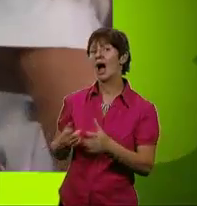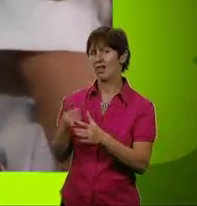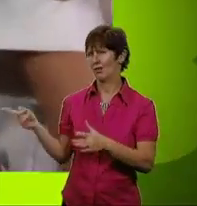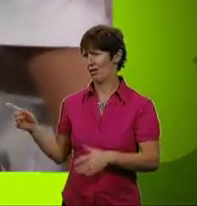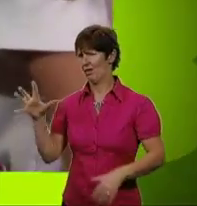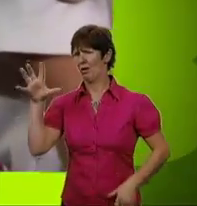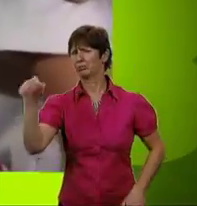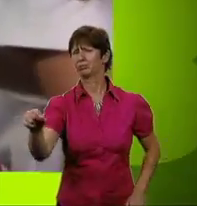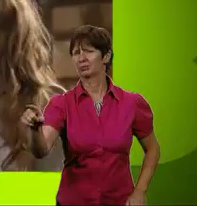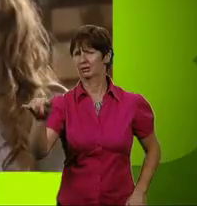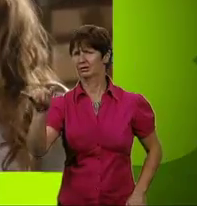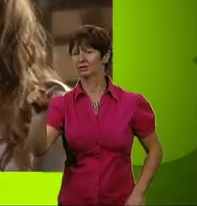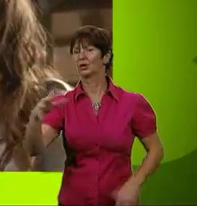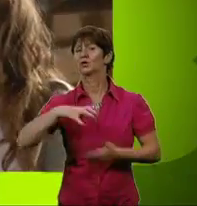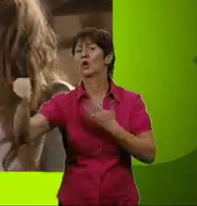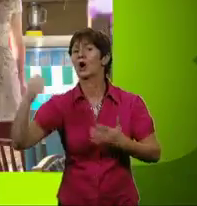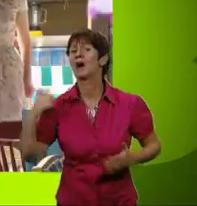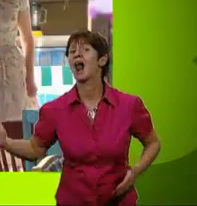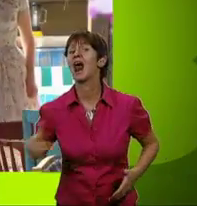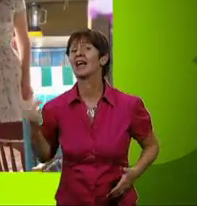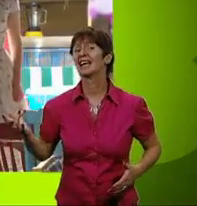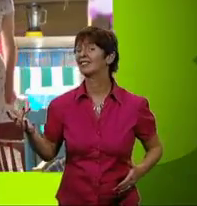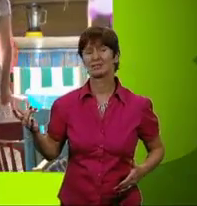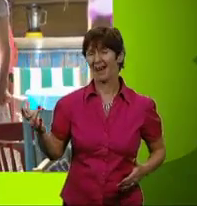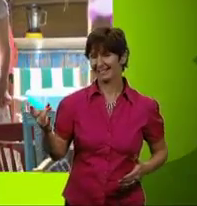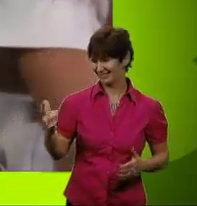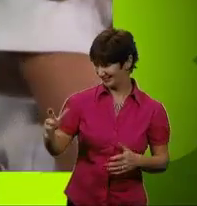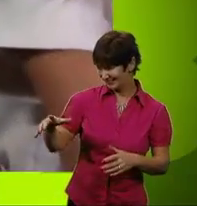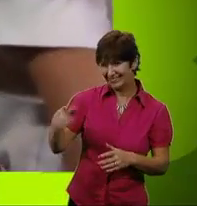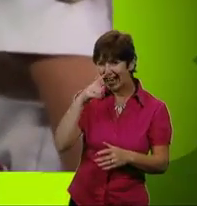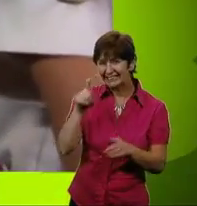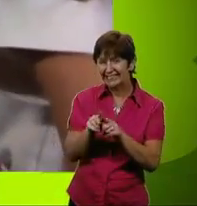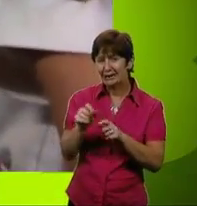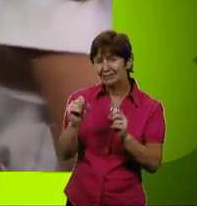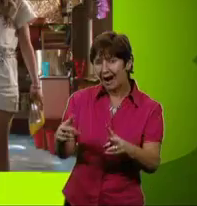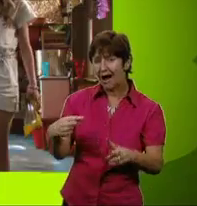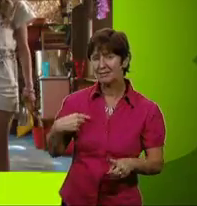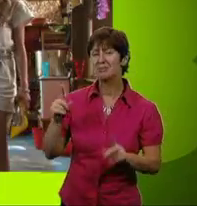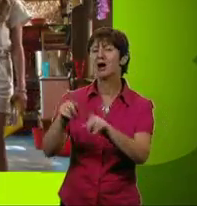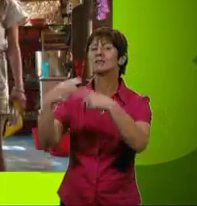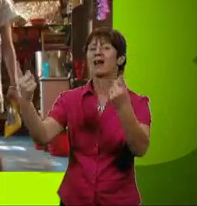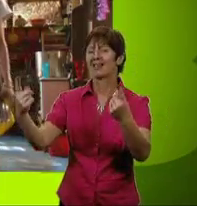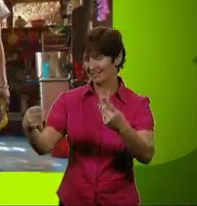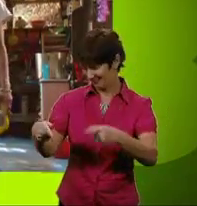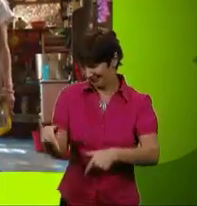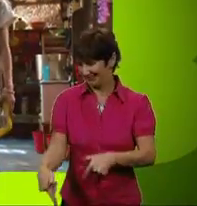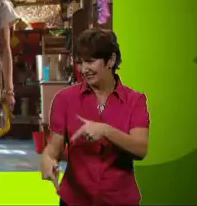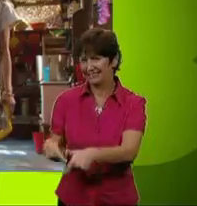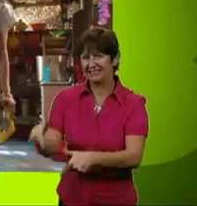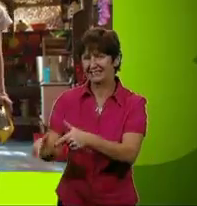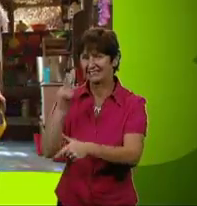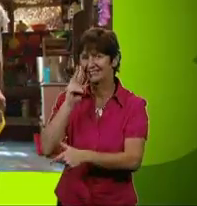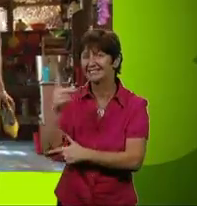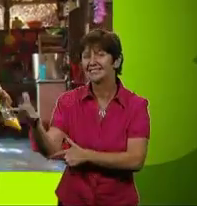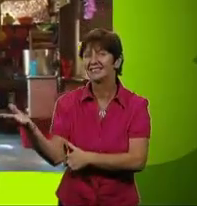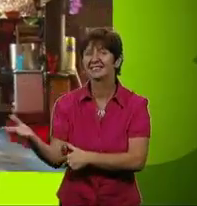may have stolen my life, but you're a long way from stealing my style. Those shoes don't even go with that outfit. Oh, yeah? Well, watch